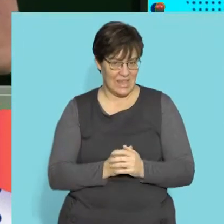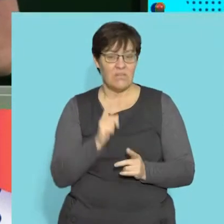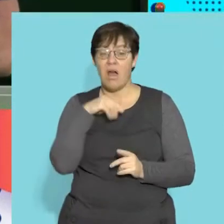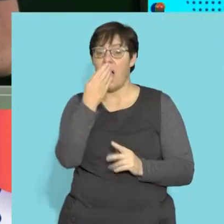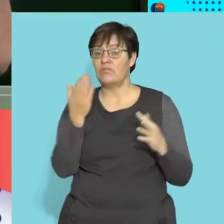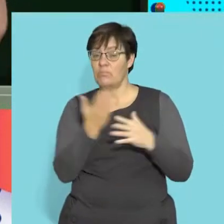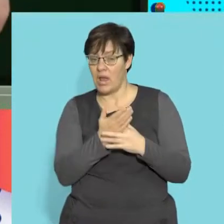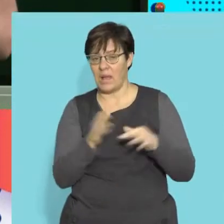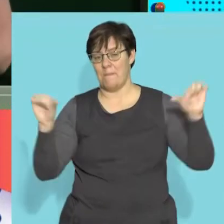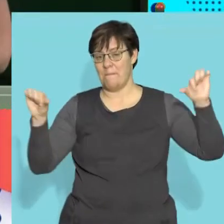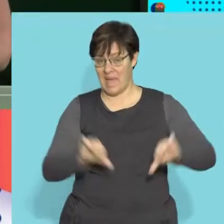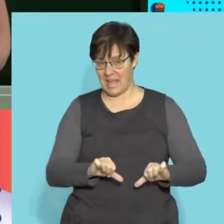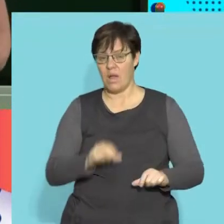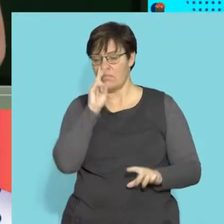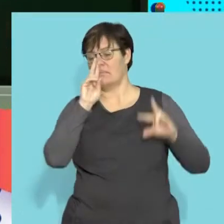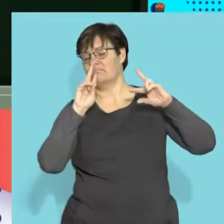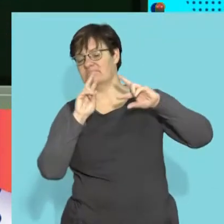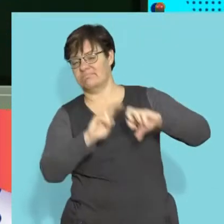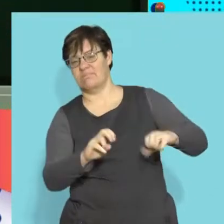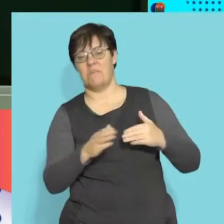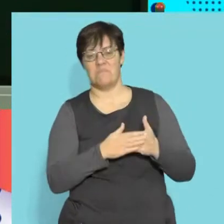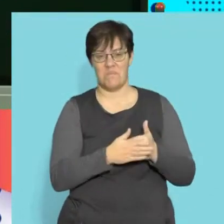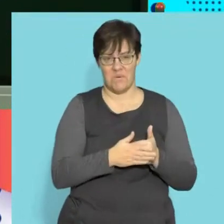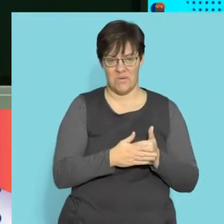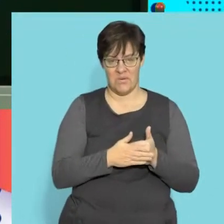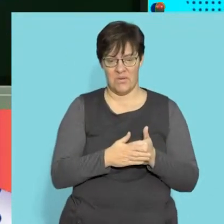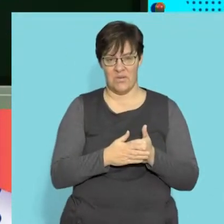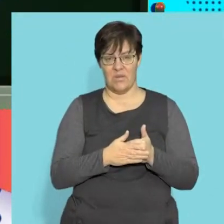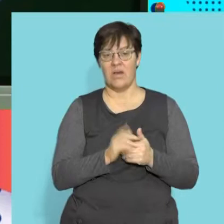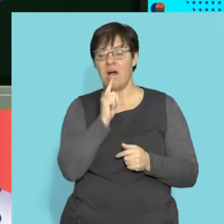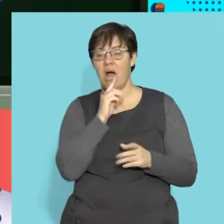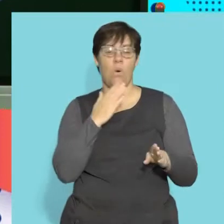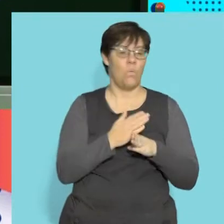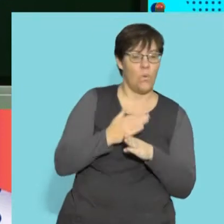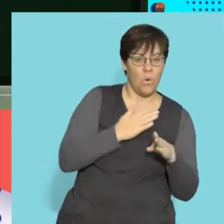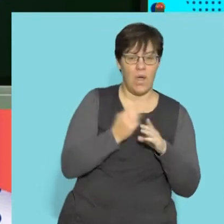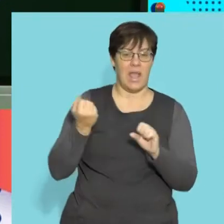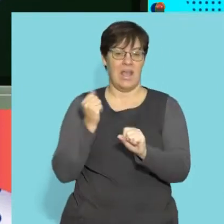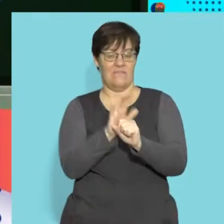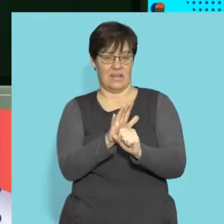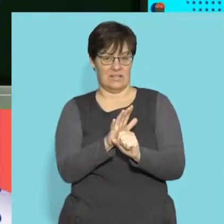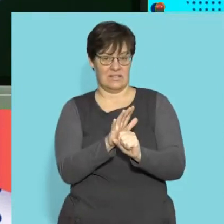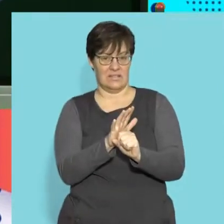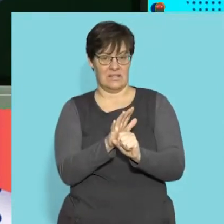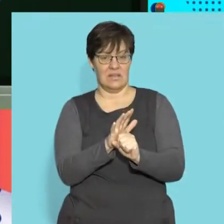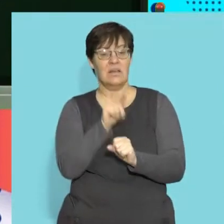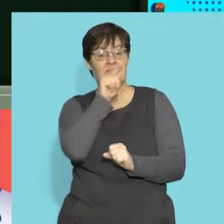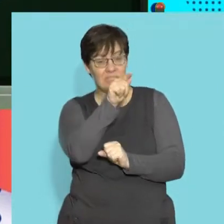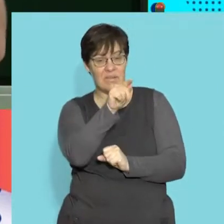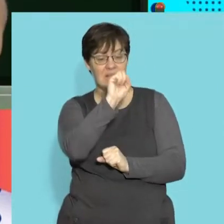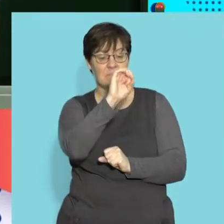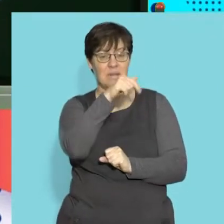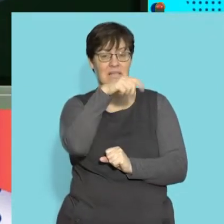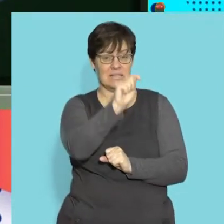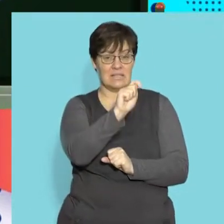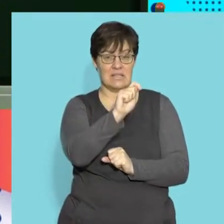short break, so we'll see you after the break when we can investigate in a little bit more detail the operation and the effect that